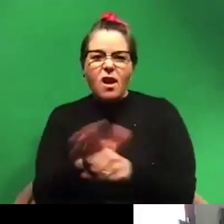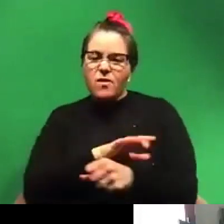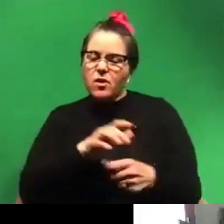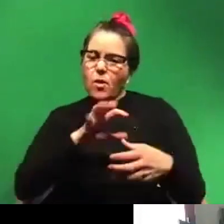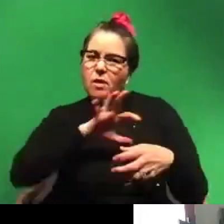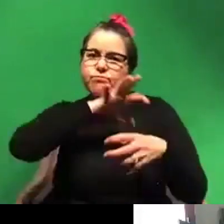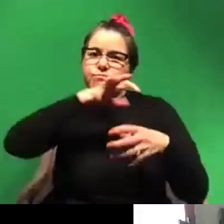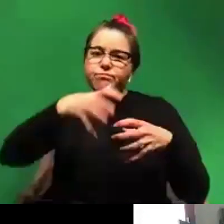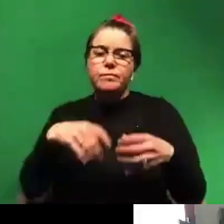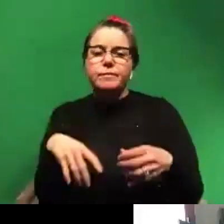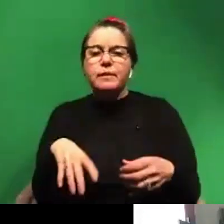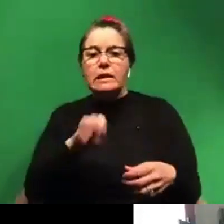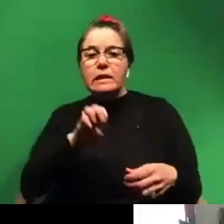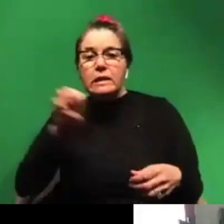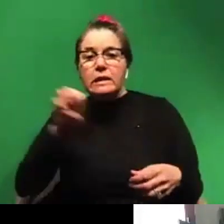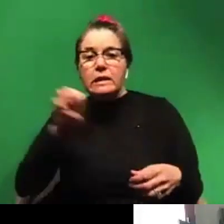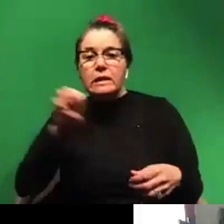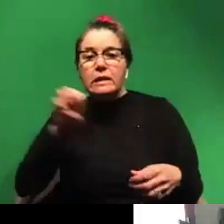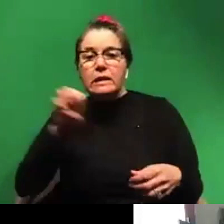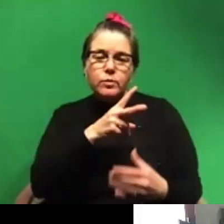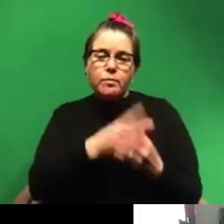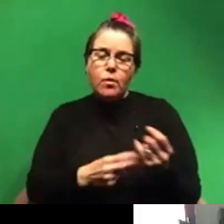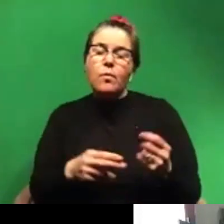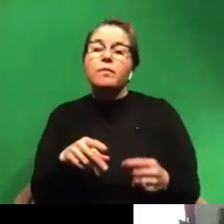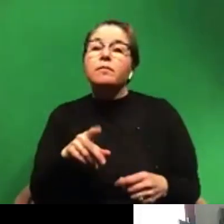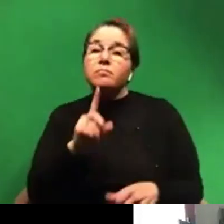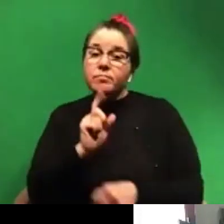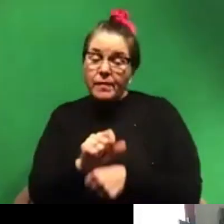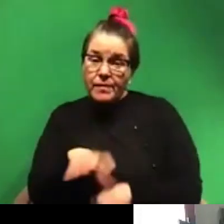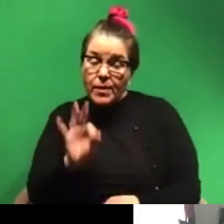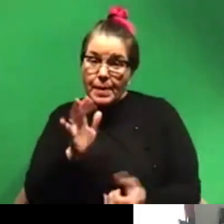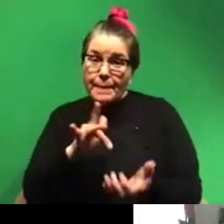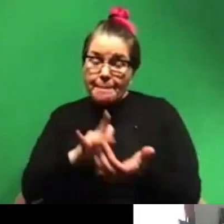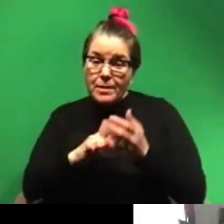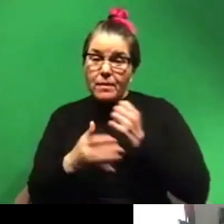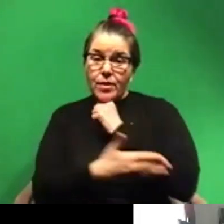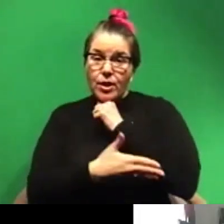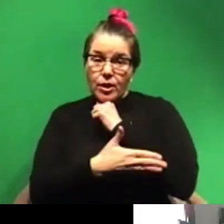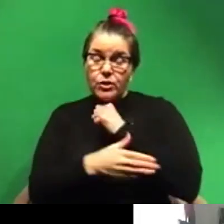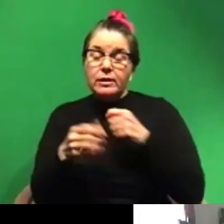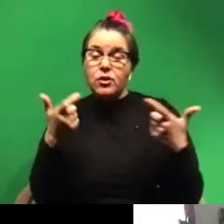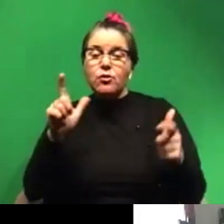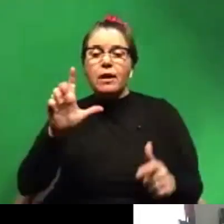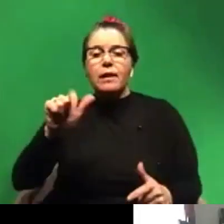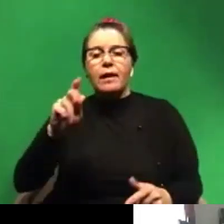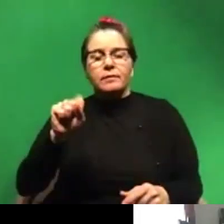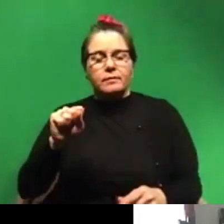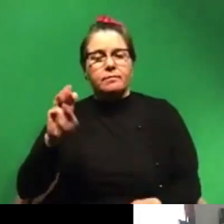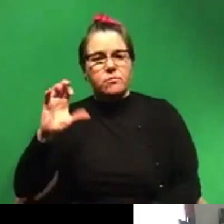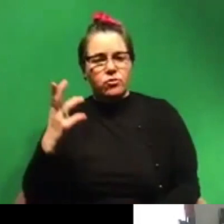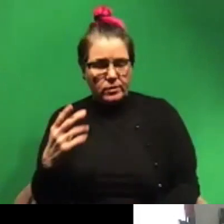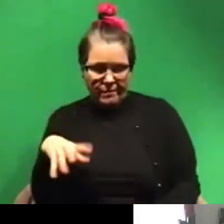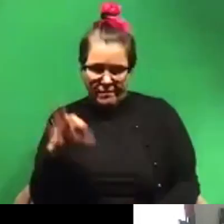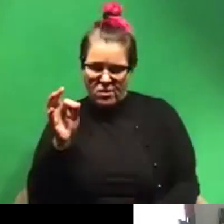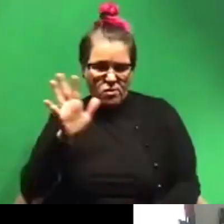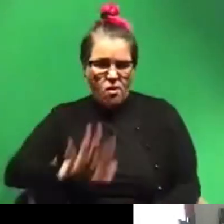the East Coast and the West Coast. They're even found in the middle of the country in the Great Lakes. So they're really found all over the place. And what's